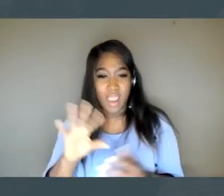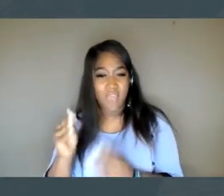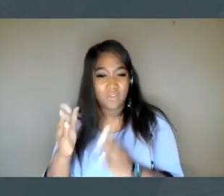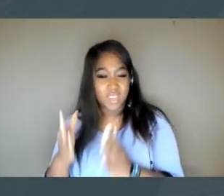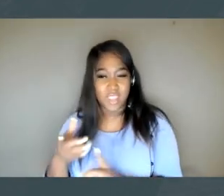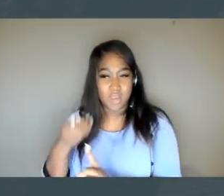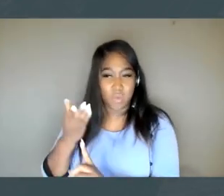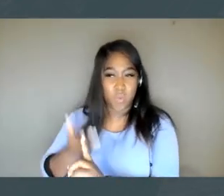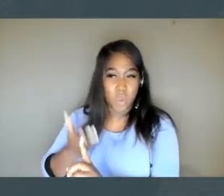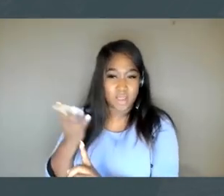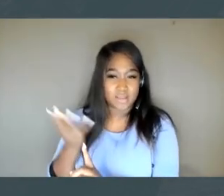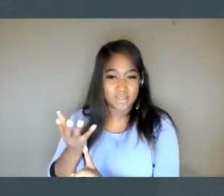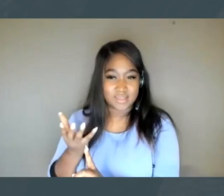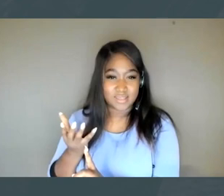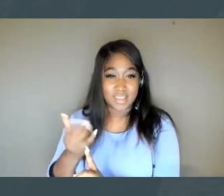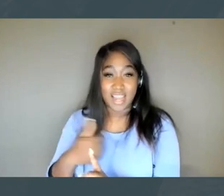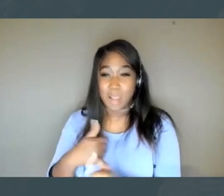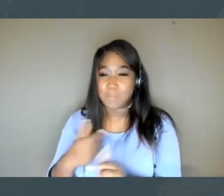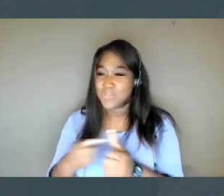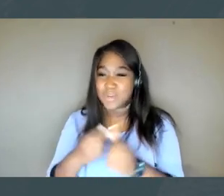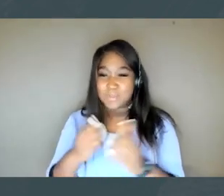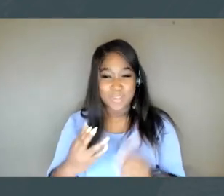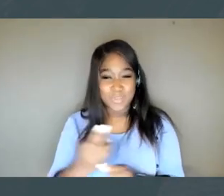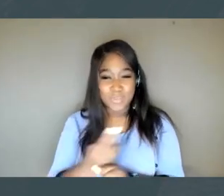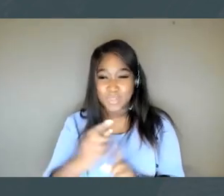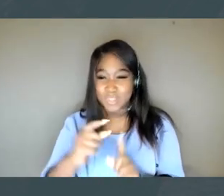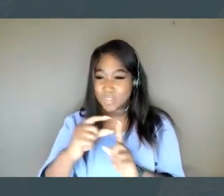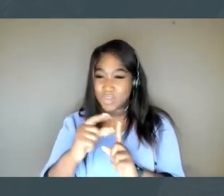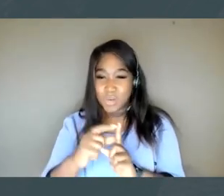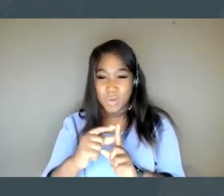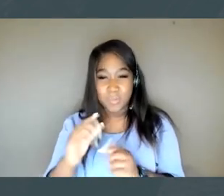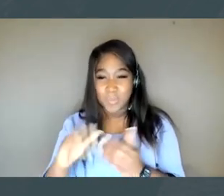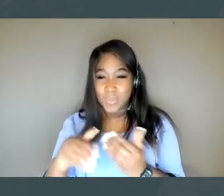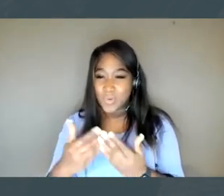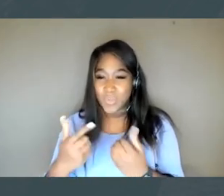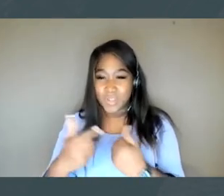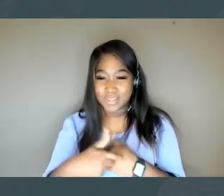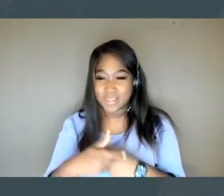And I'm the first one to use the term all the time, right?